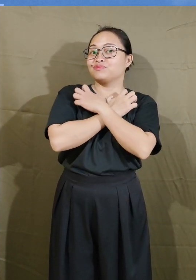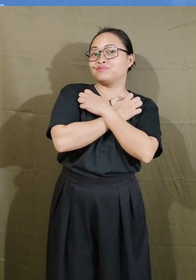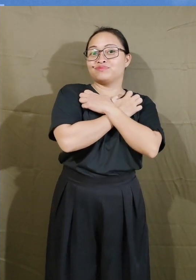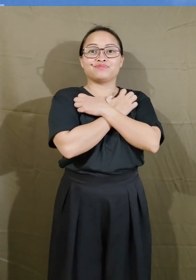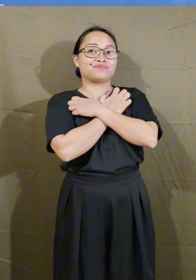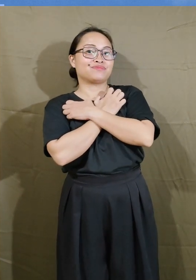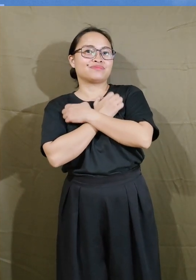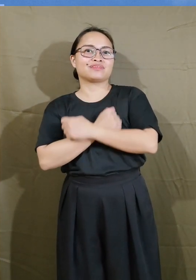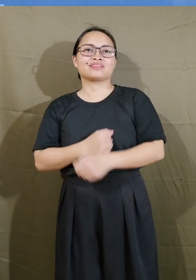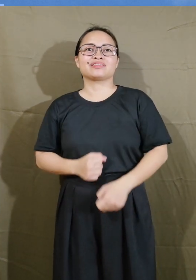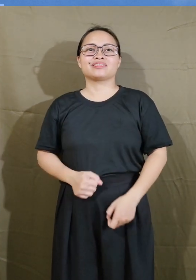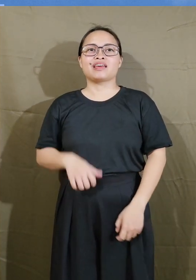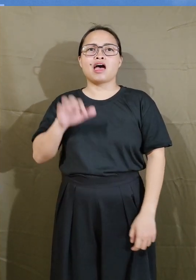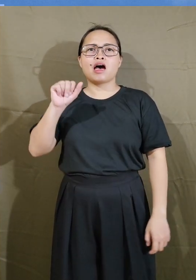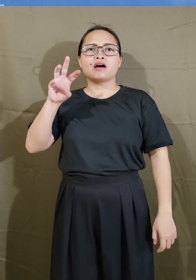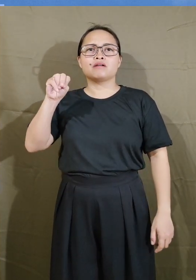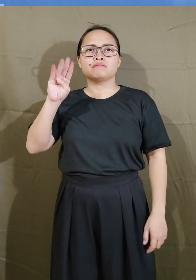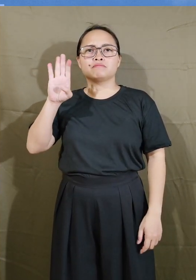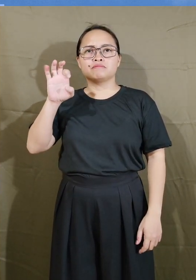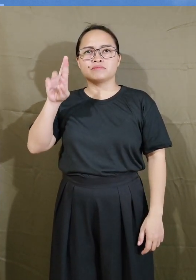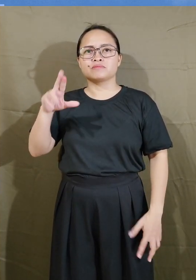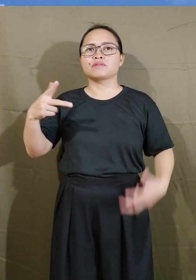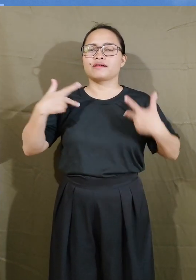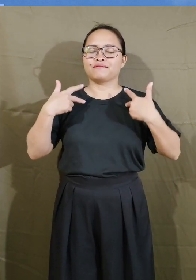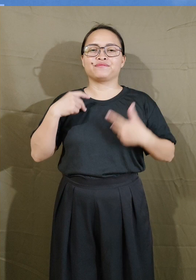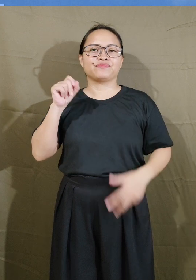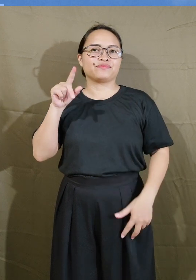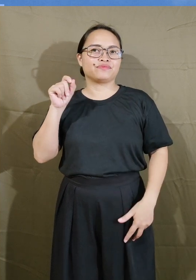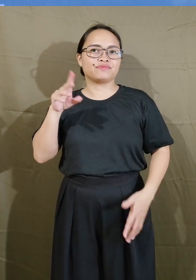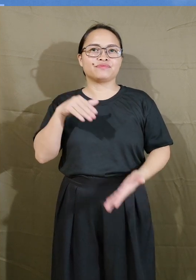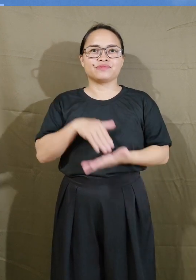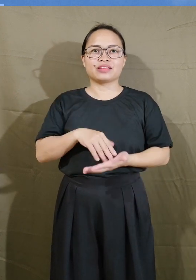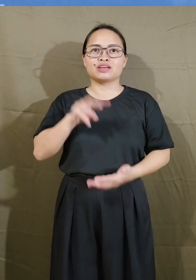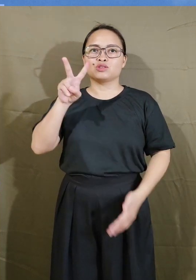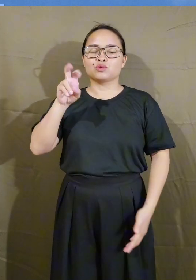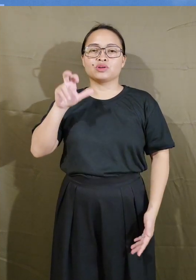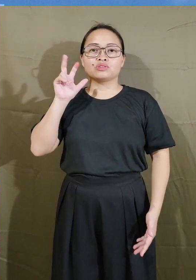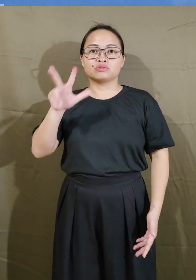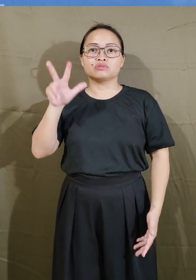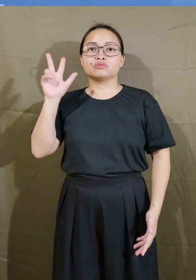12,465 teddy bears, while Amber has